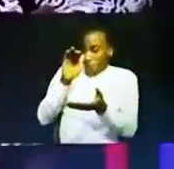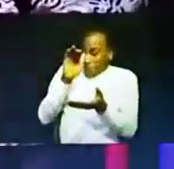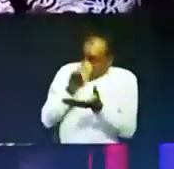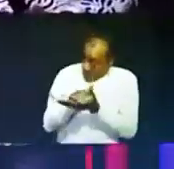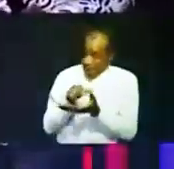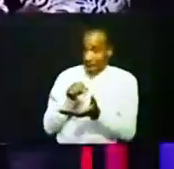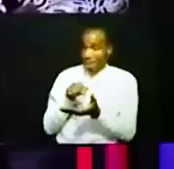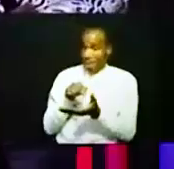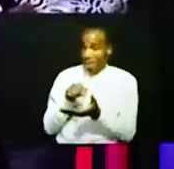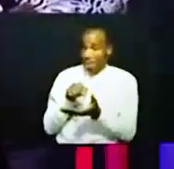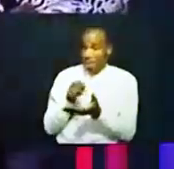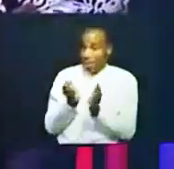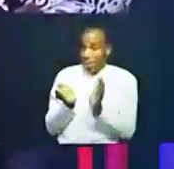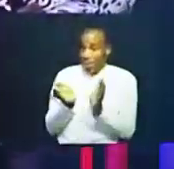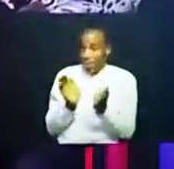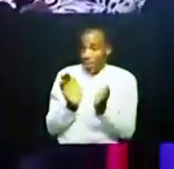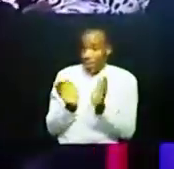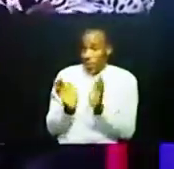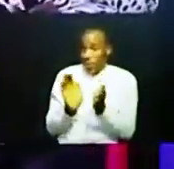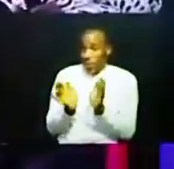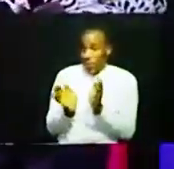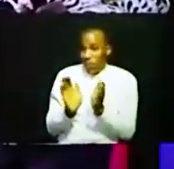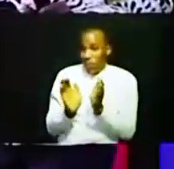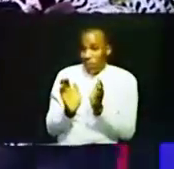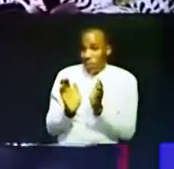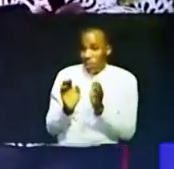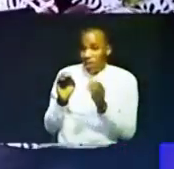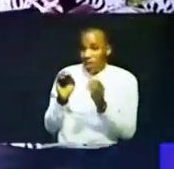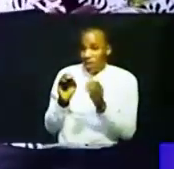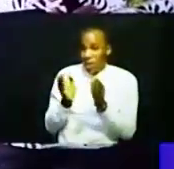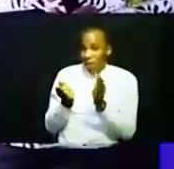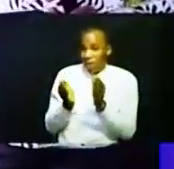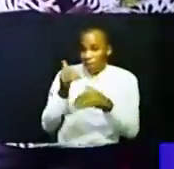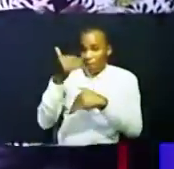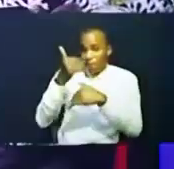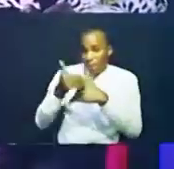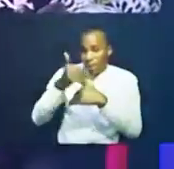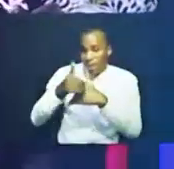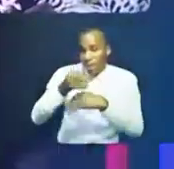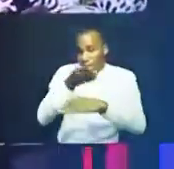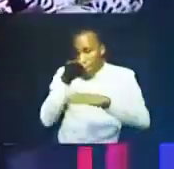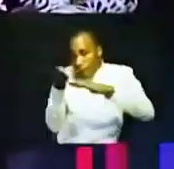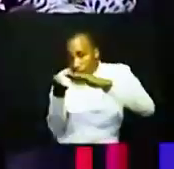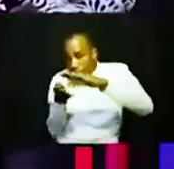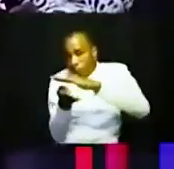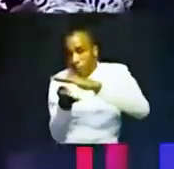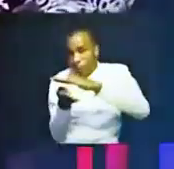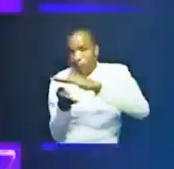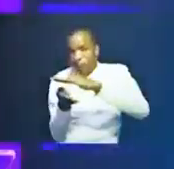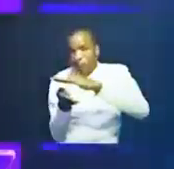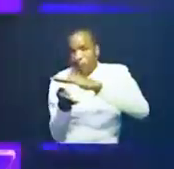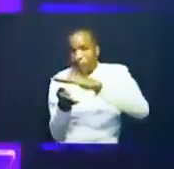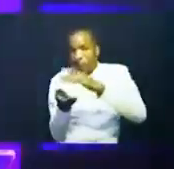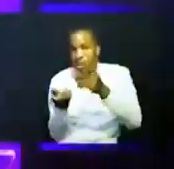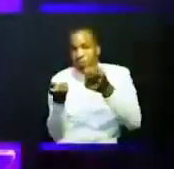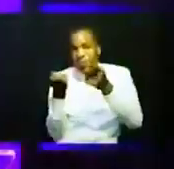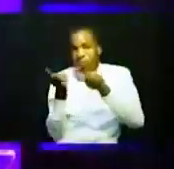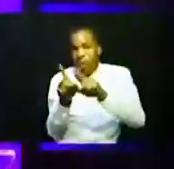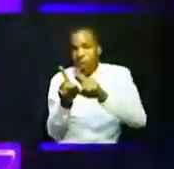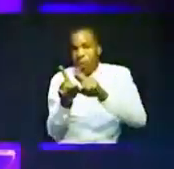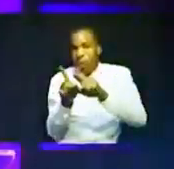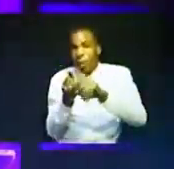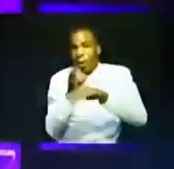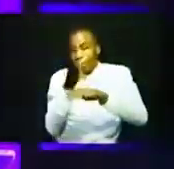bread in an oven. whilst the bread in the oven